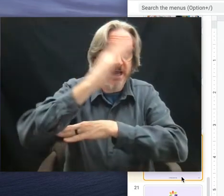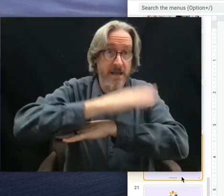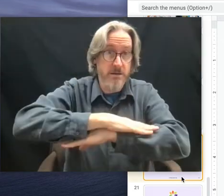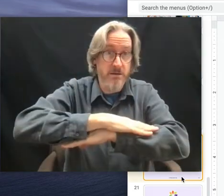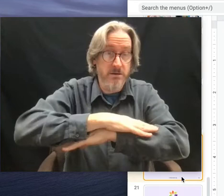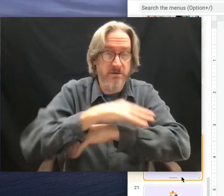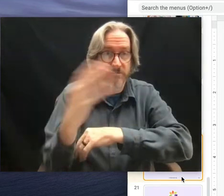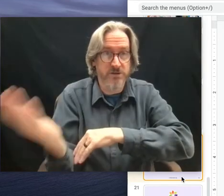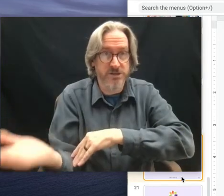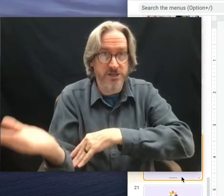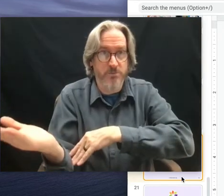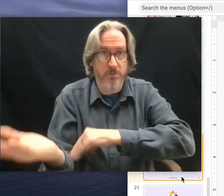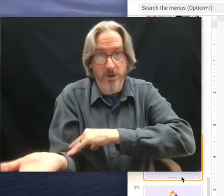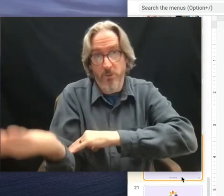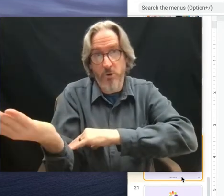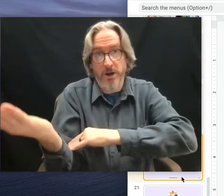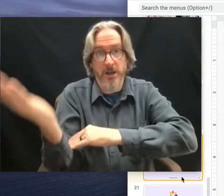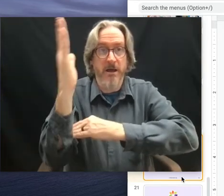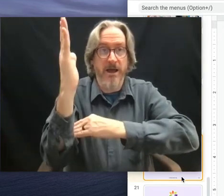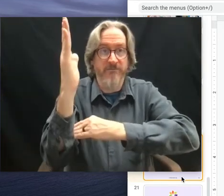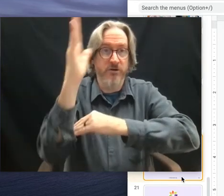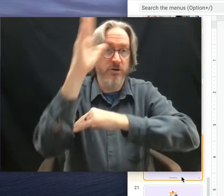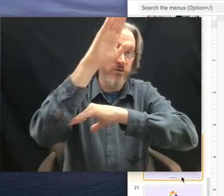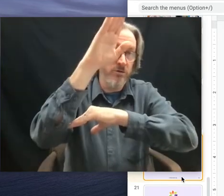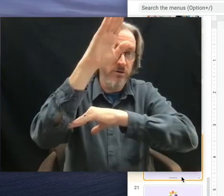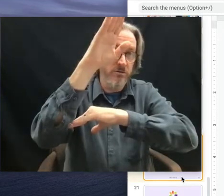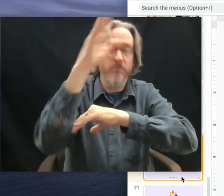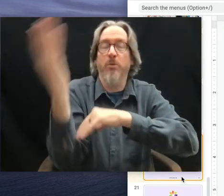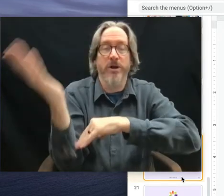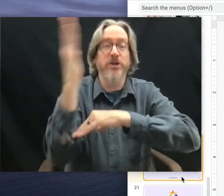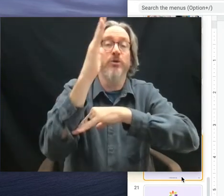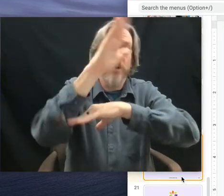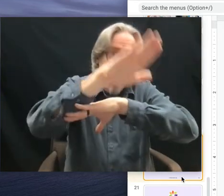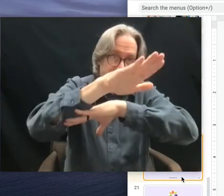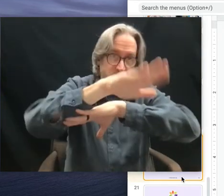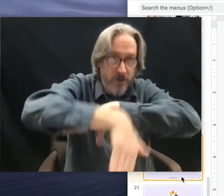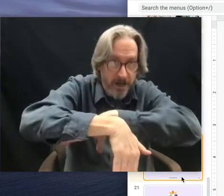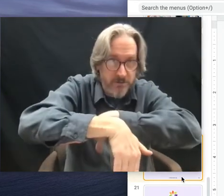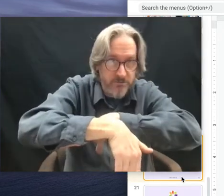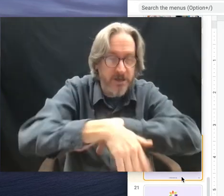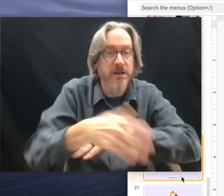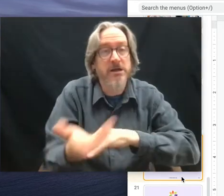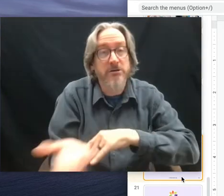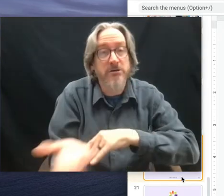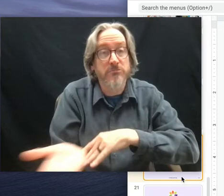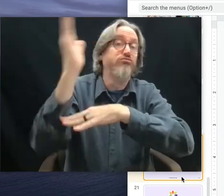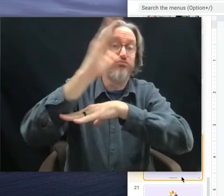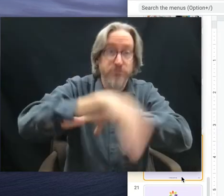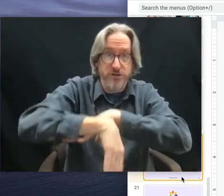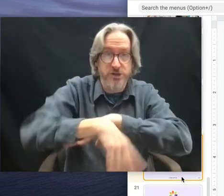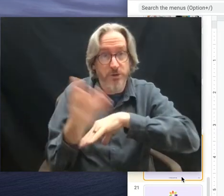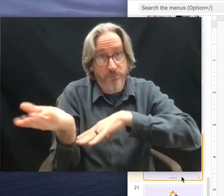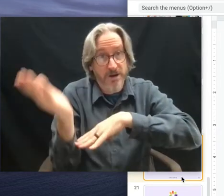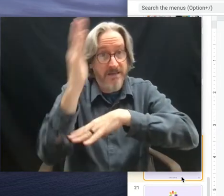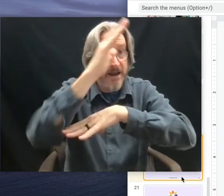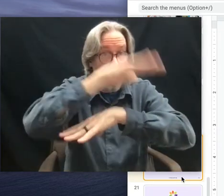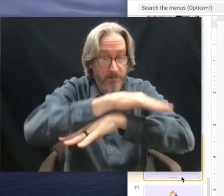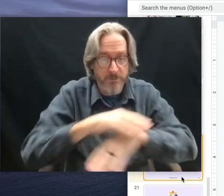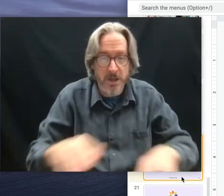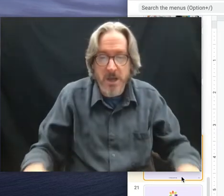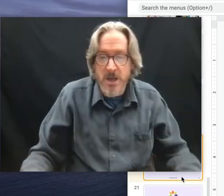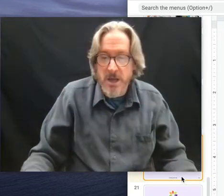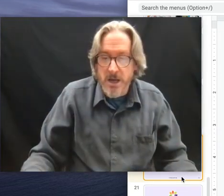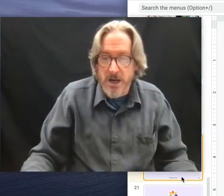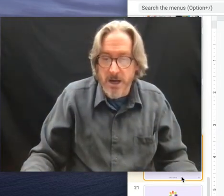All day versus, morning, noon, afternoon, night, right? So you can break that